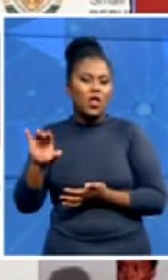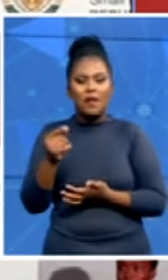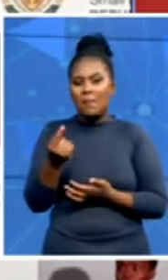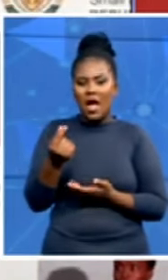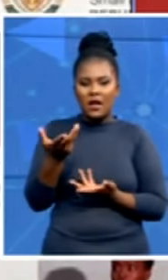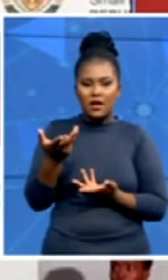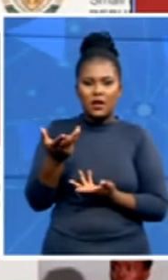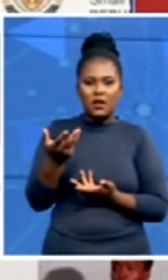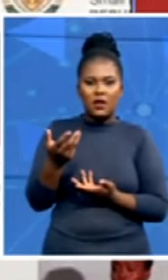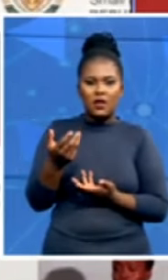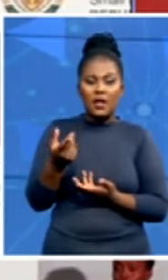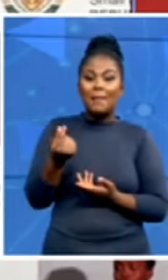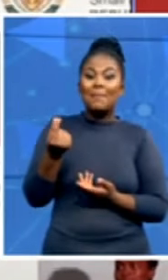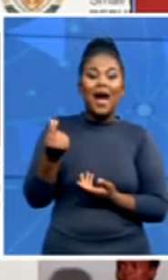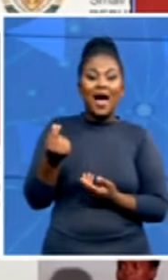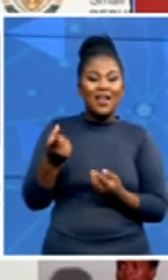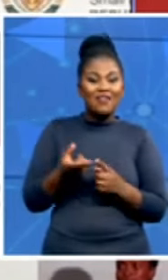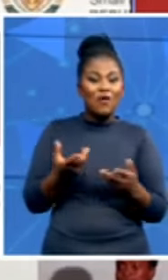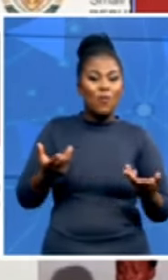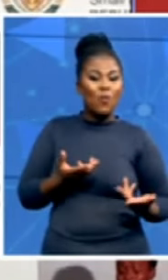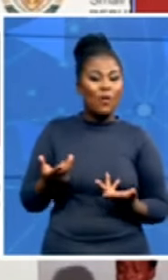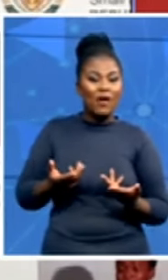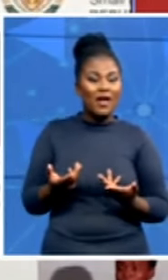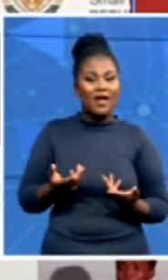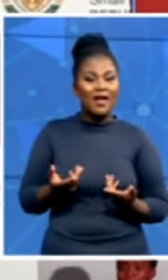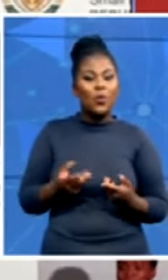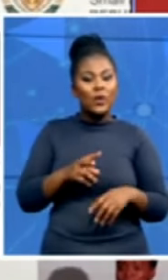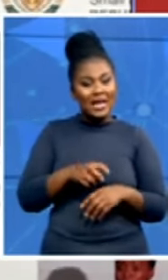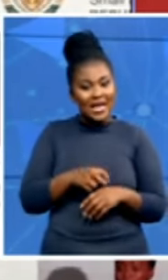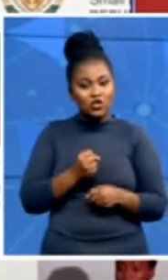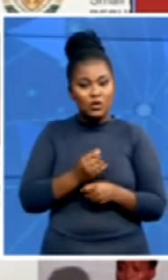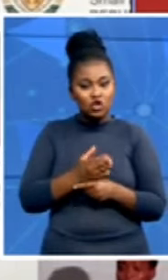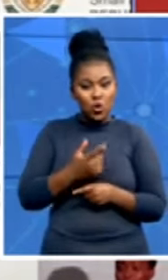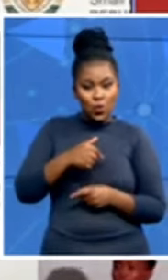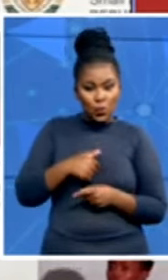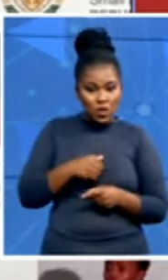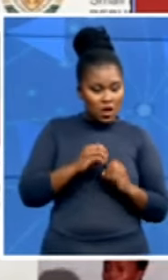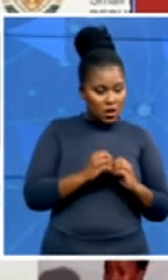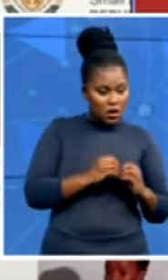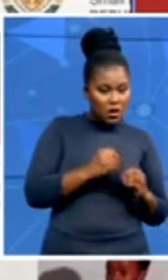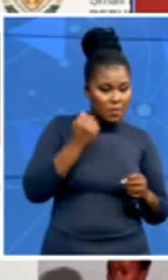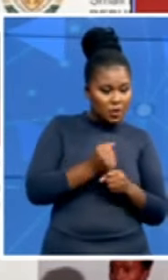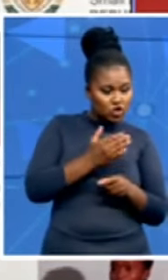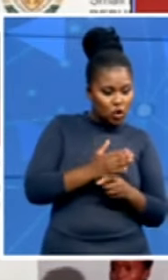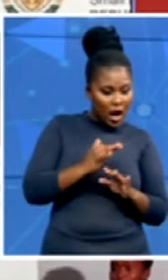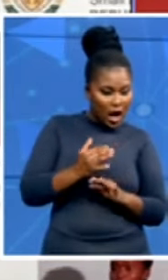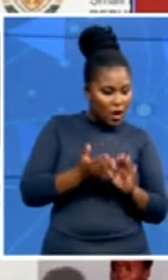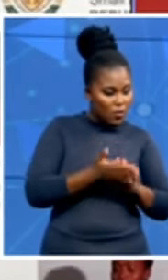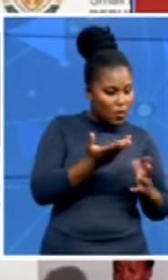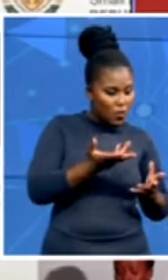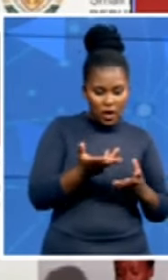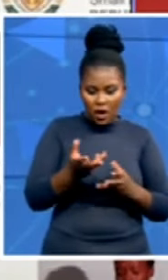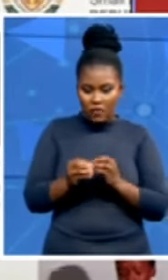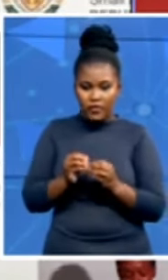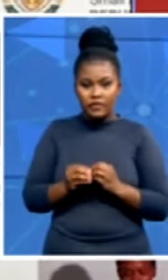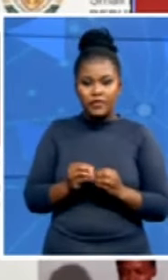the systems are not in place, if we're not able to utilize existing budgets accordingly. So now we're still cleaning up our house to